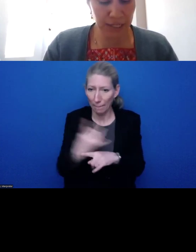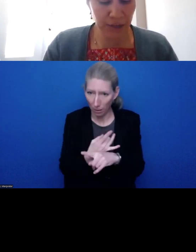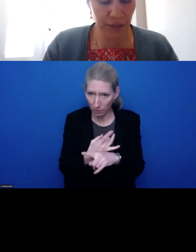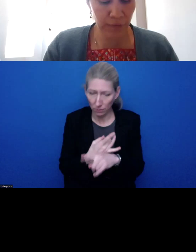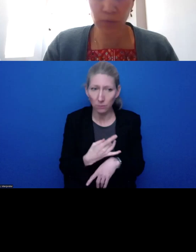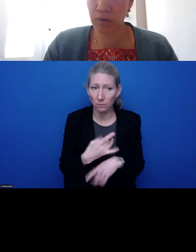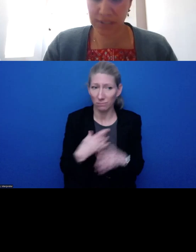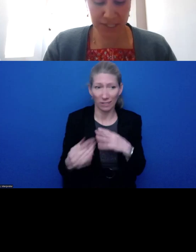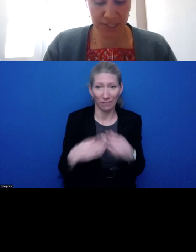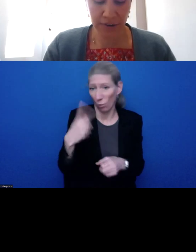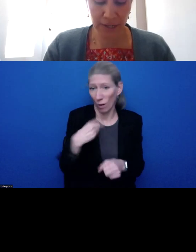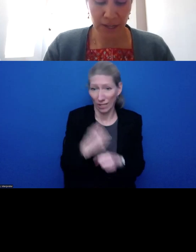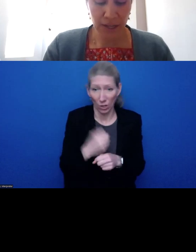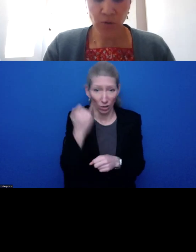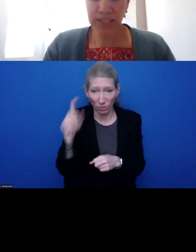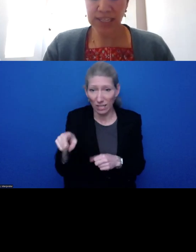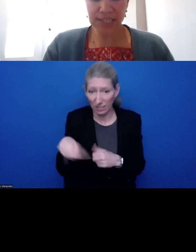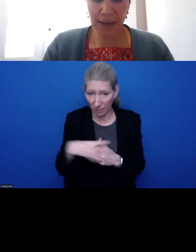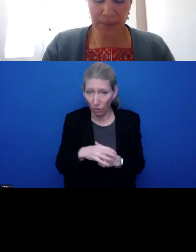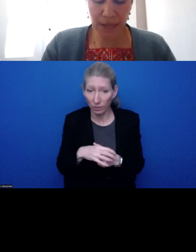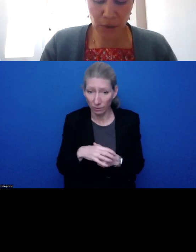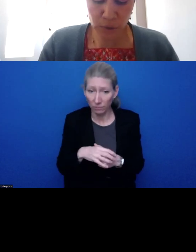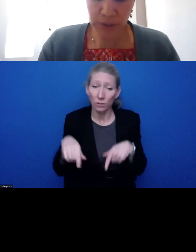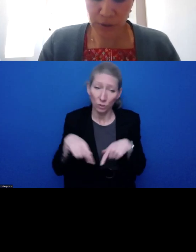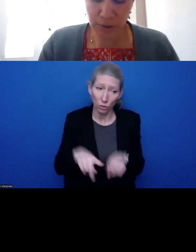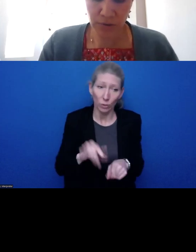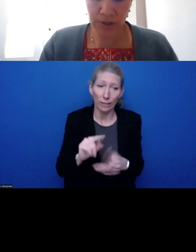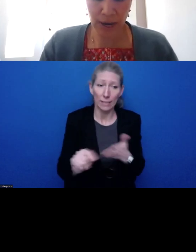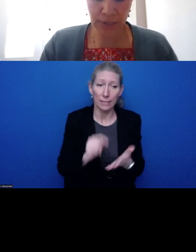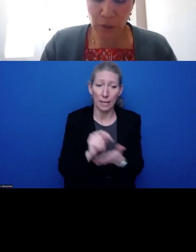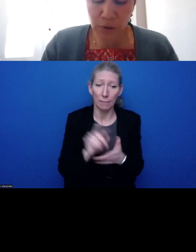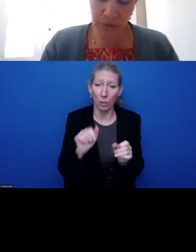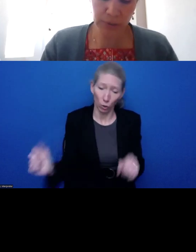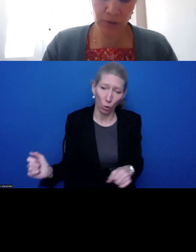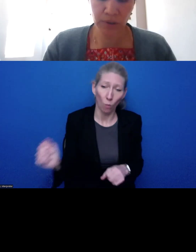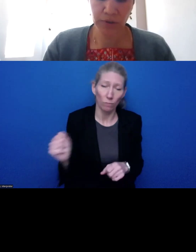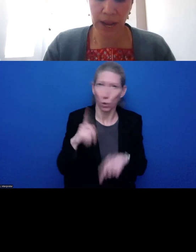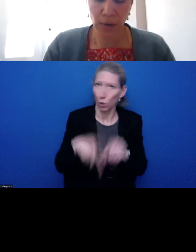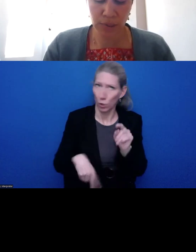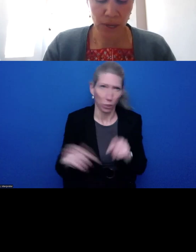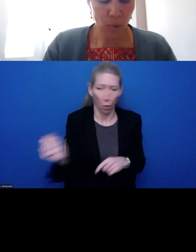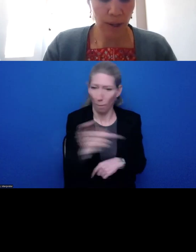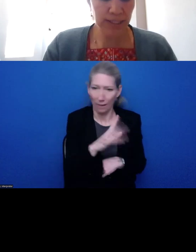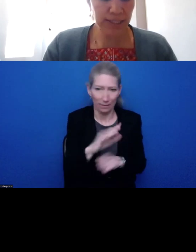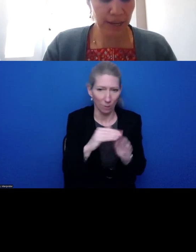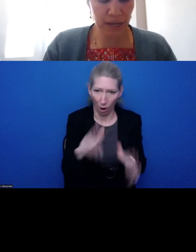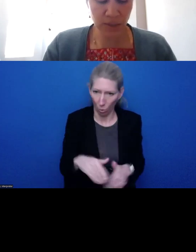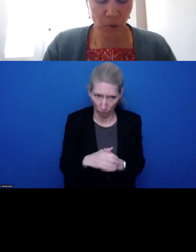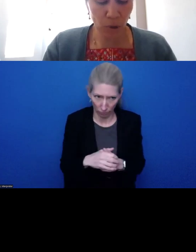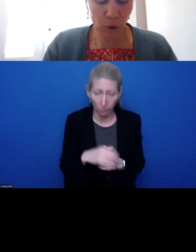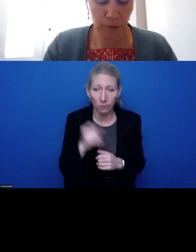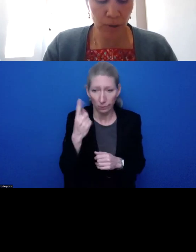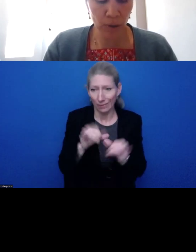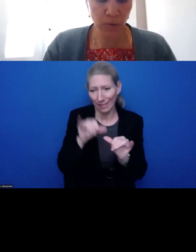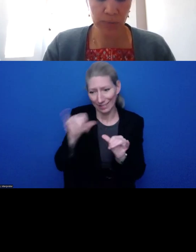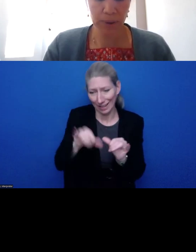even a year if it was necessary. During this time, they couldn't return to their house while staying in a